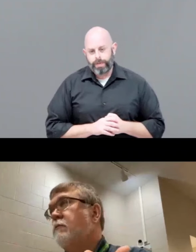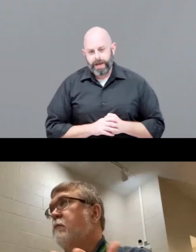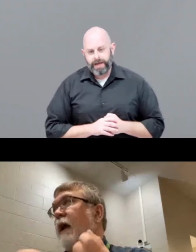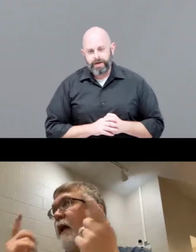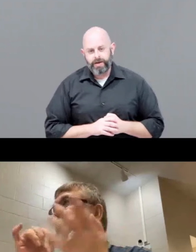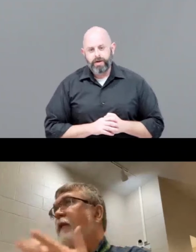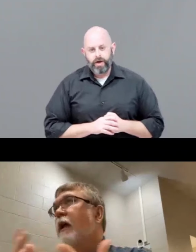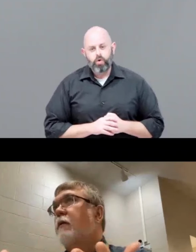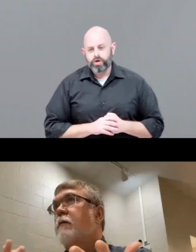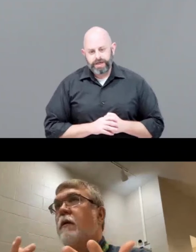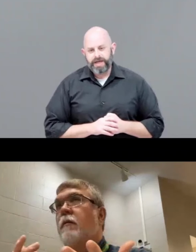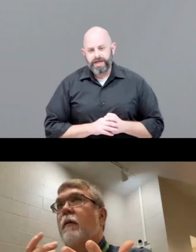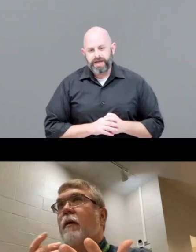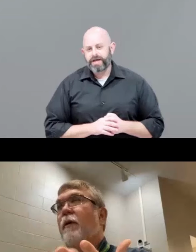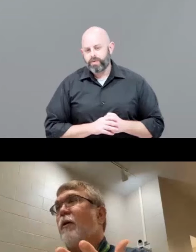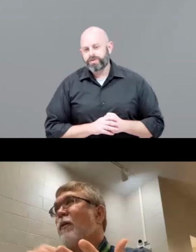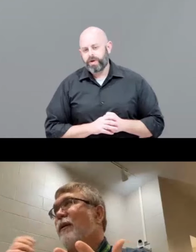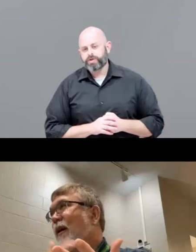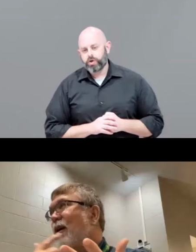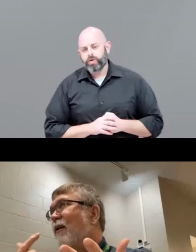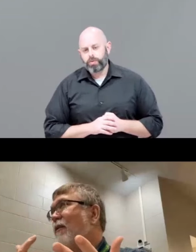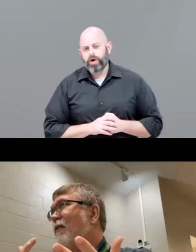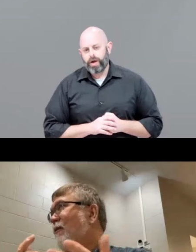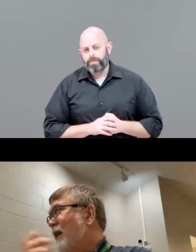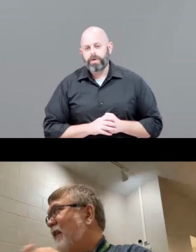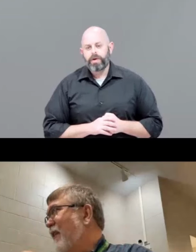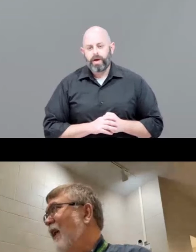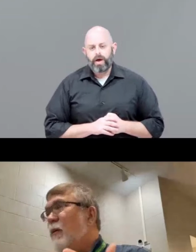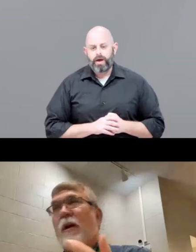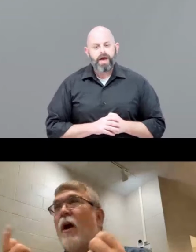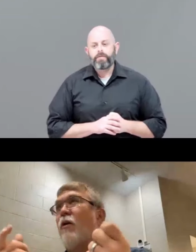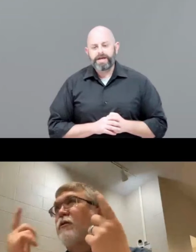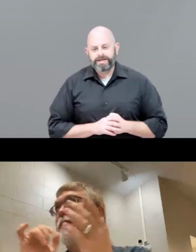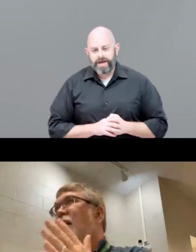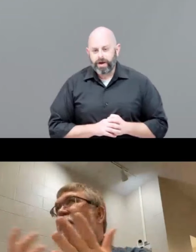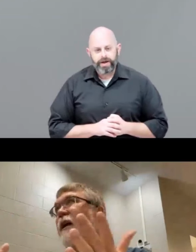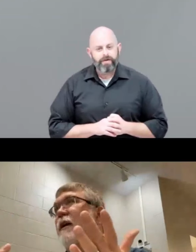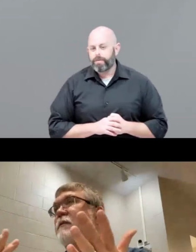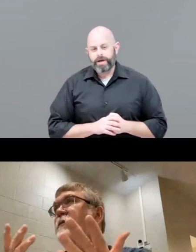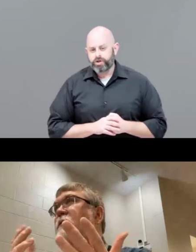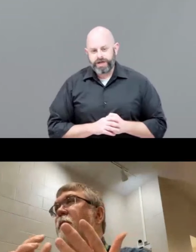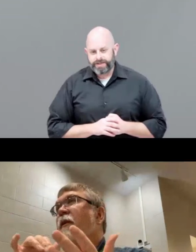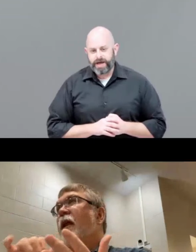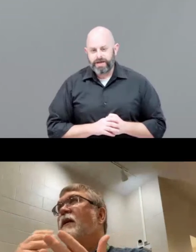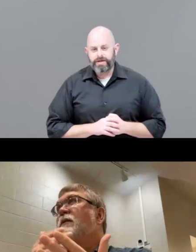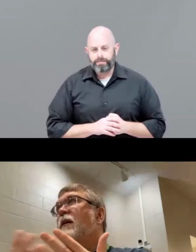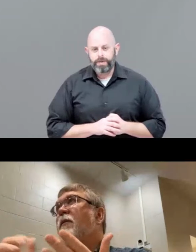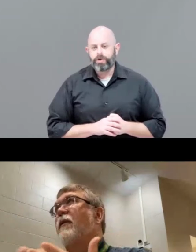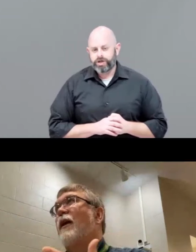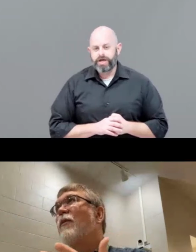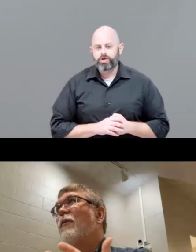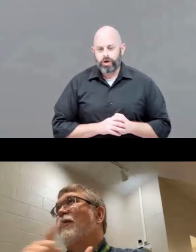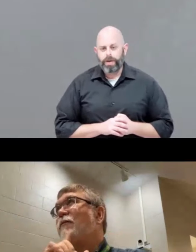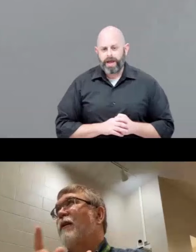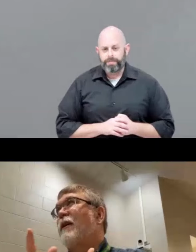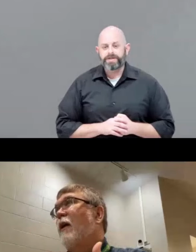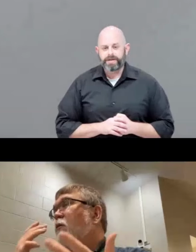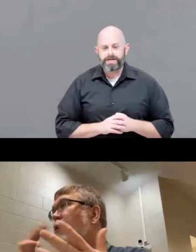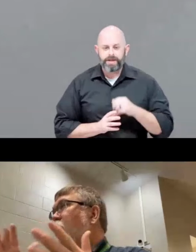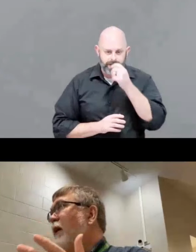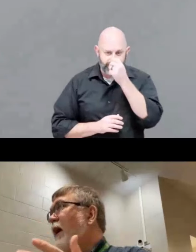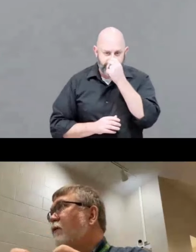are underpaid. Of course, I get that. That was a concern that was brought up. Everybody gets that, right? Everybody understands that. People in education are